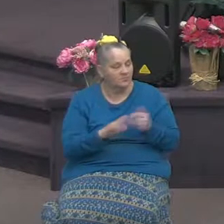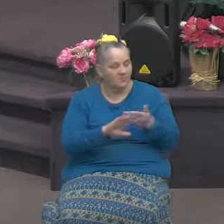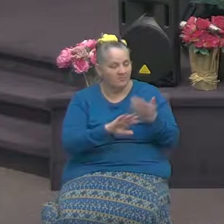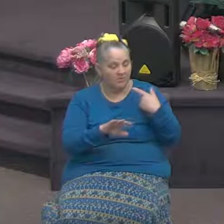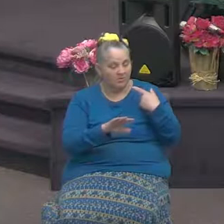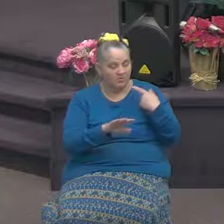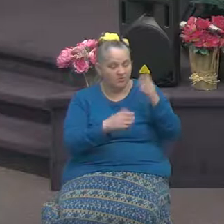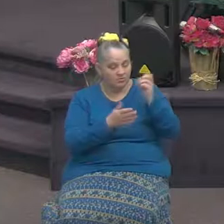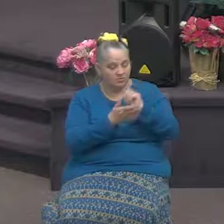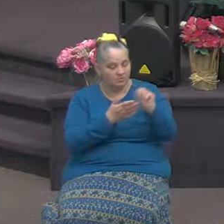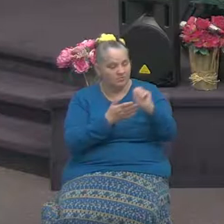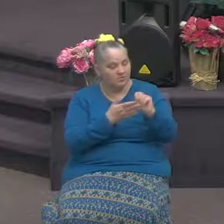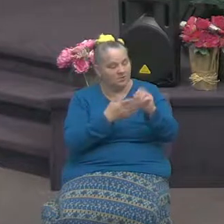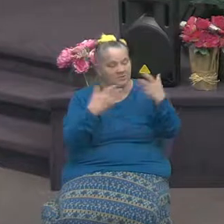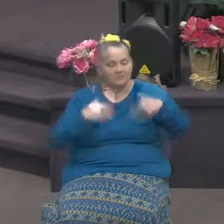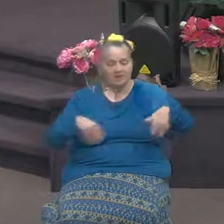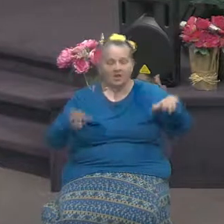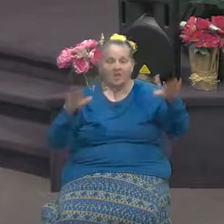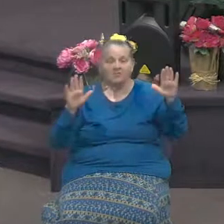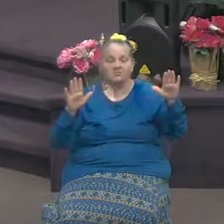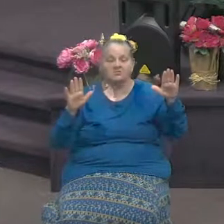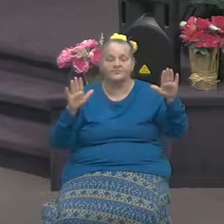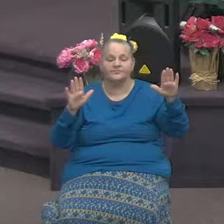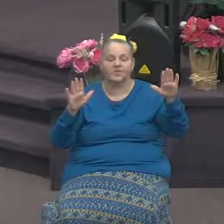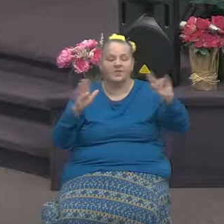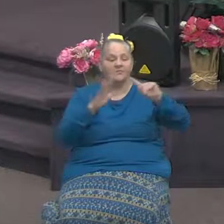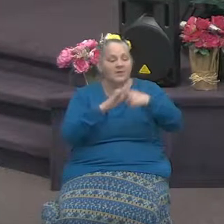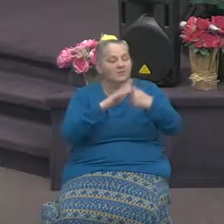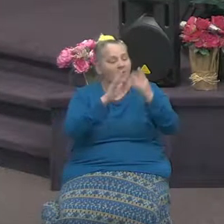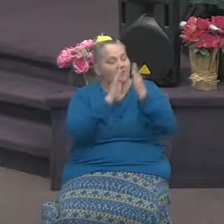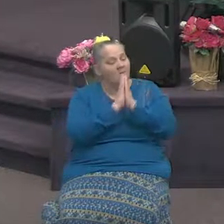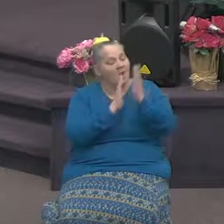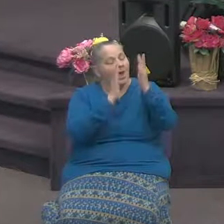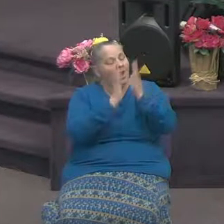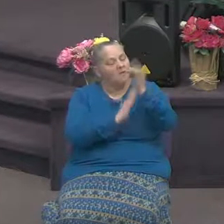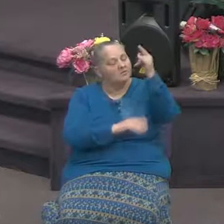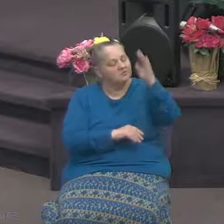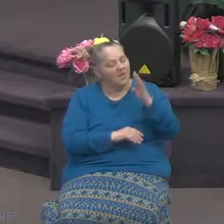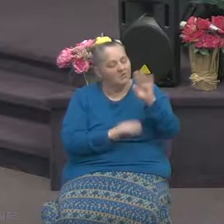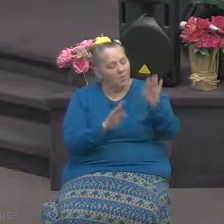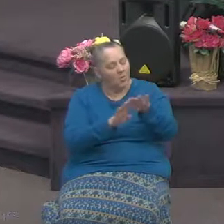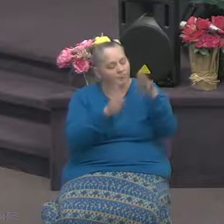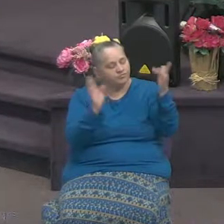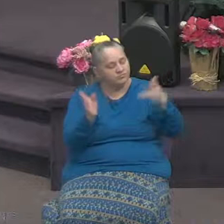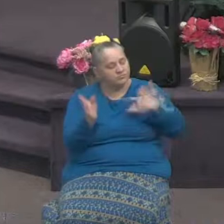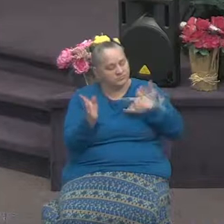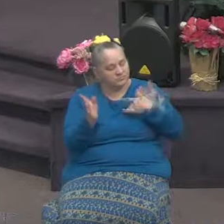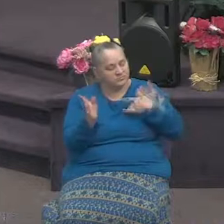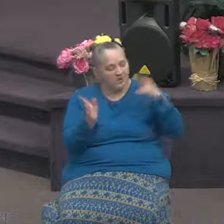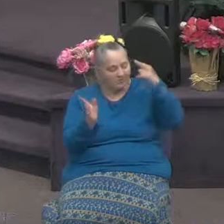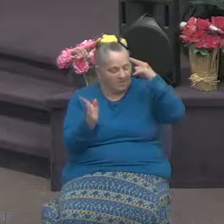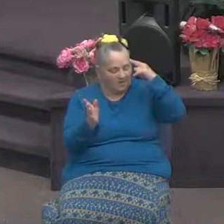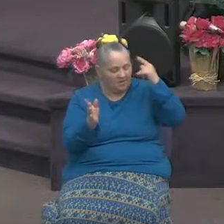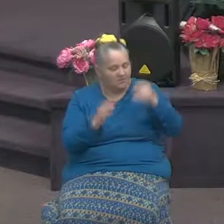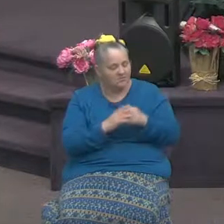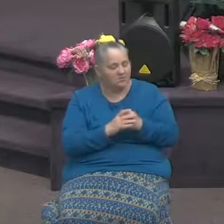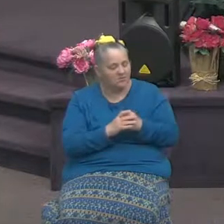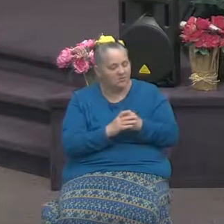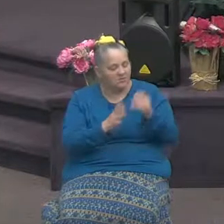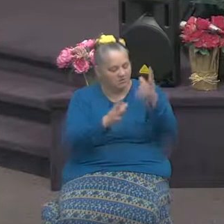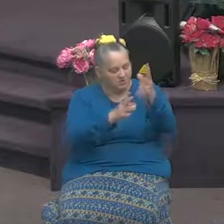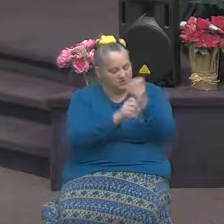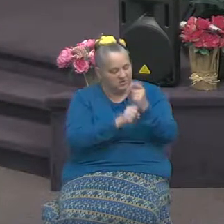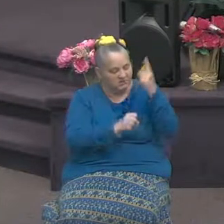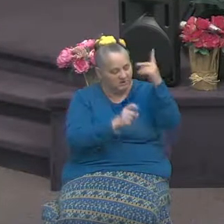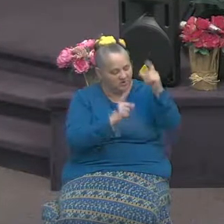Before we get into the scriptures, let's just lift our hands and begin to pray and ask God to open our hearts and our minds to